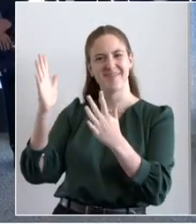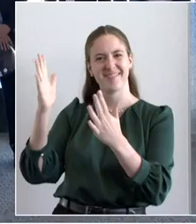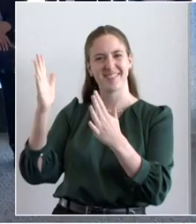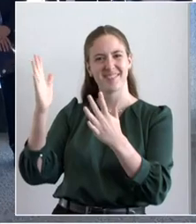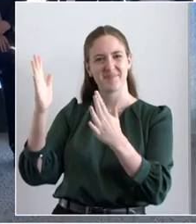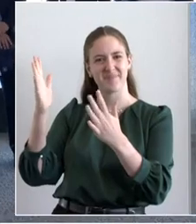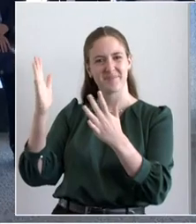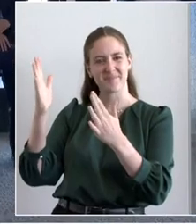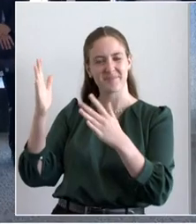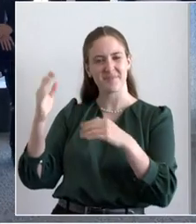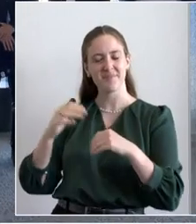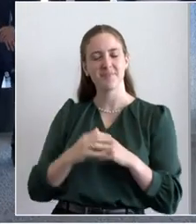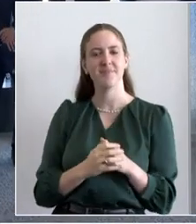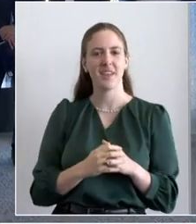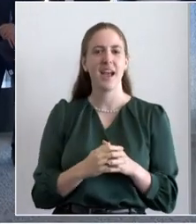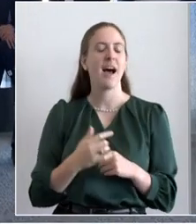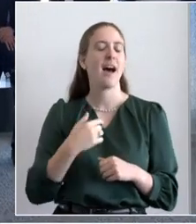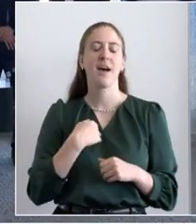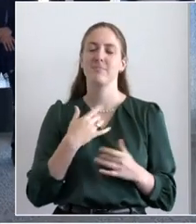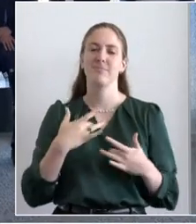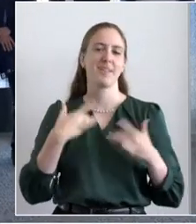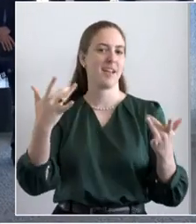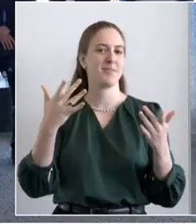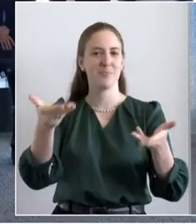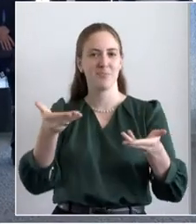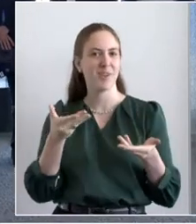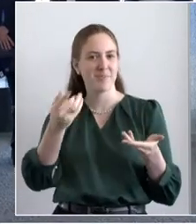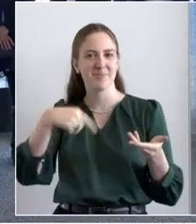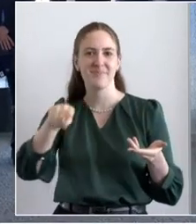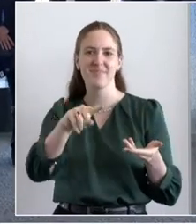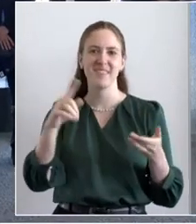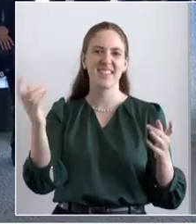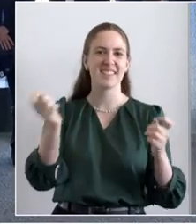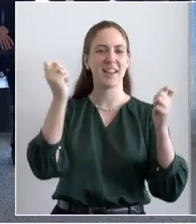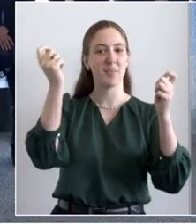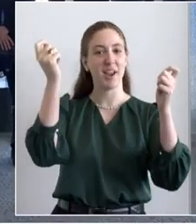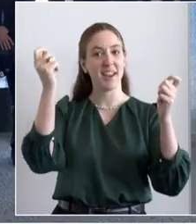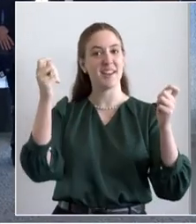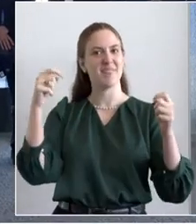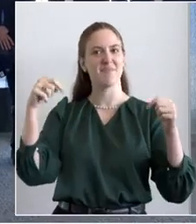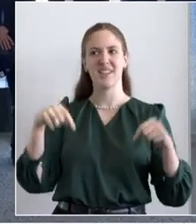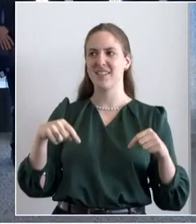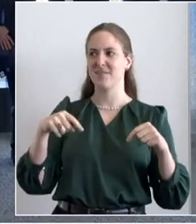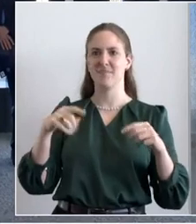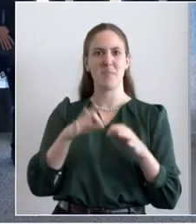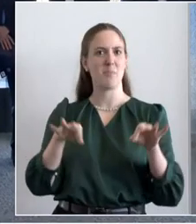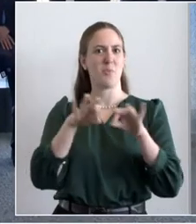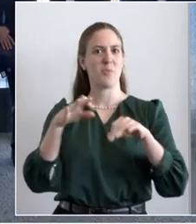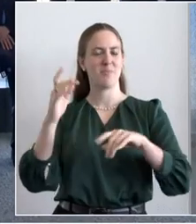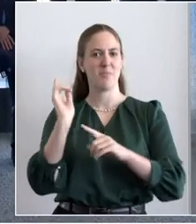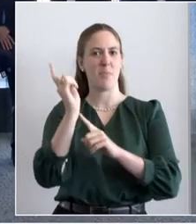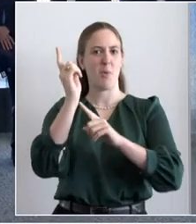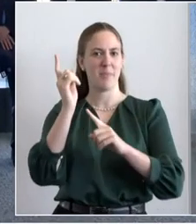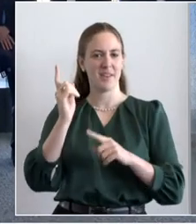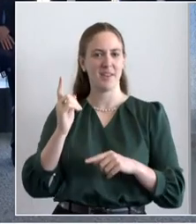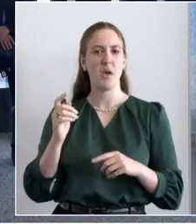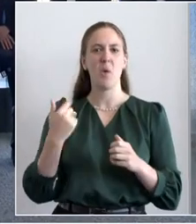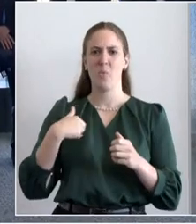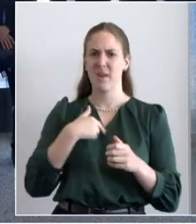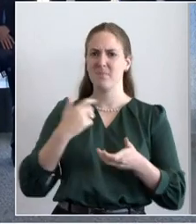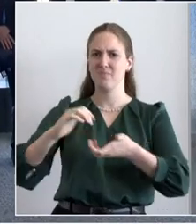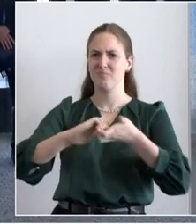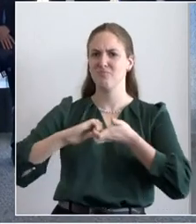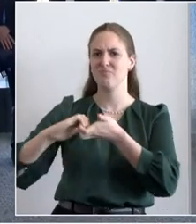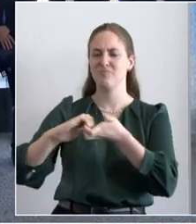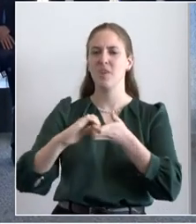I am delighted to welcome everyone to celebrate a milestone of an initiative that we have co-convened with the Mayor's Office of Planning